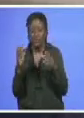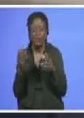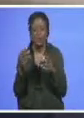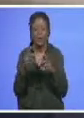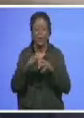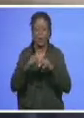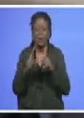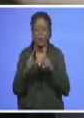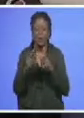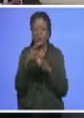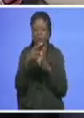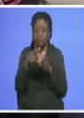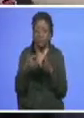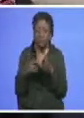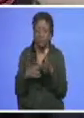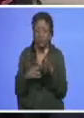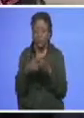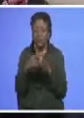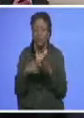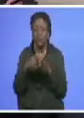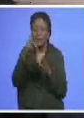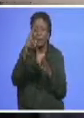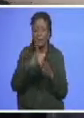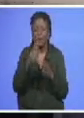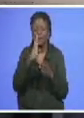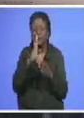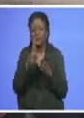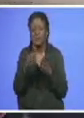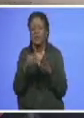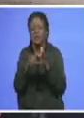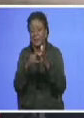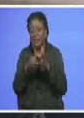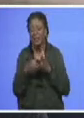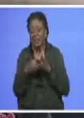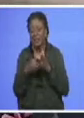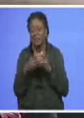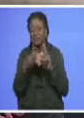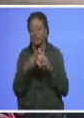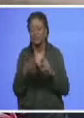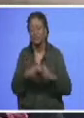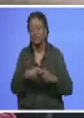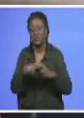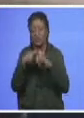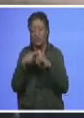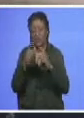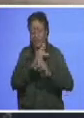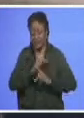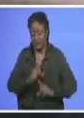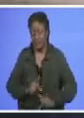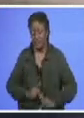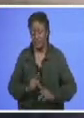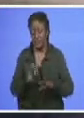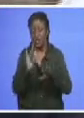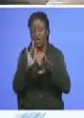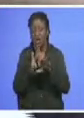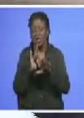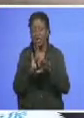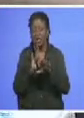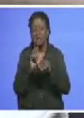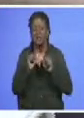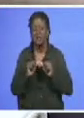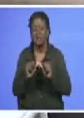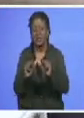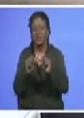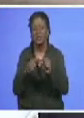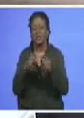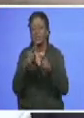rules will have to be mandated to restrict physical contact continuing until we reach